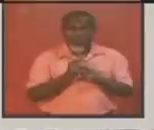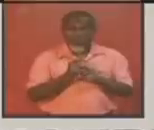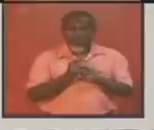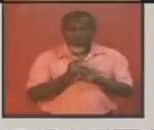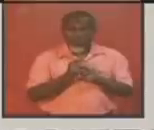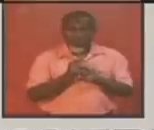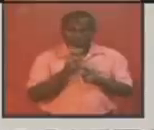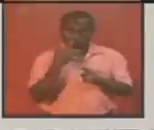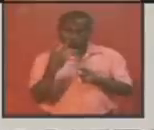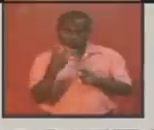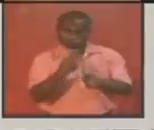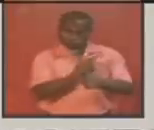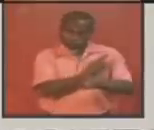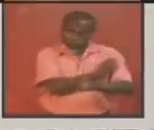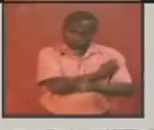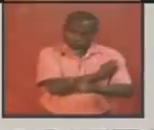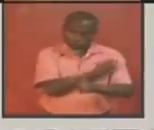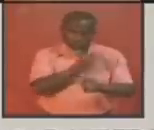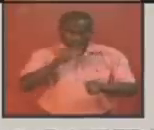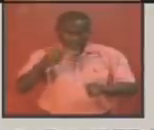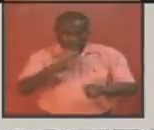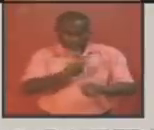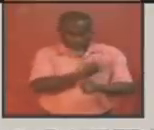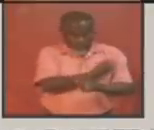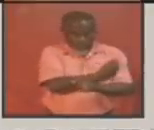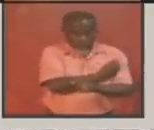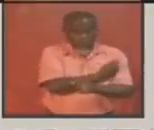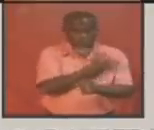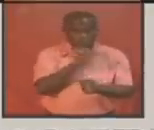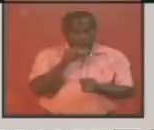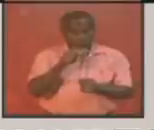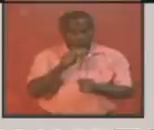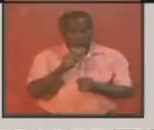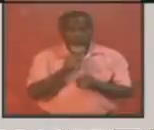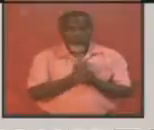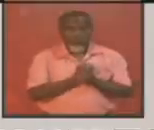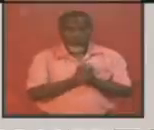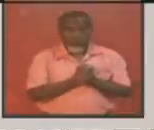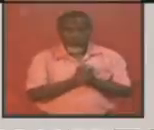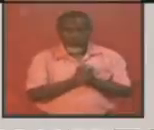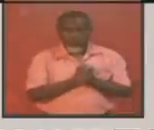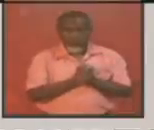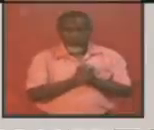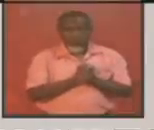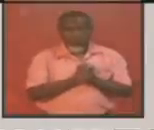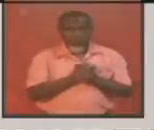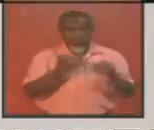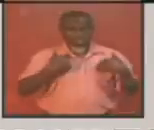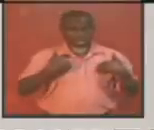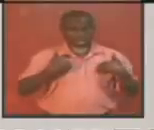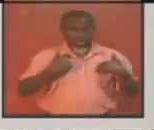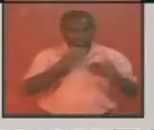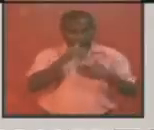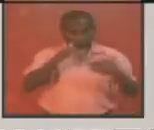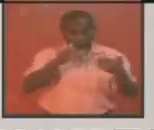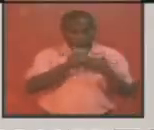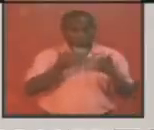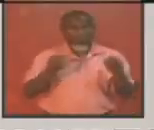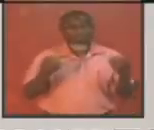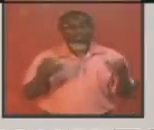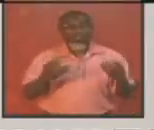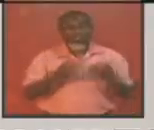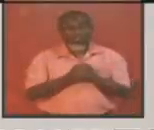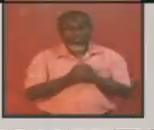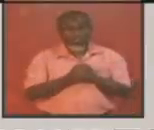are not speaking about number of persons, we are speaking about number of vaccines based on a 2-dose vaccine. So we have a total number, COVAX